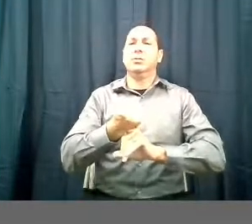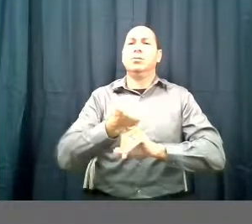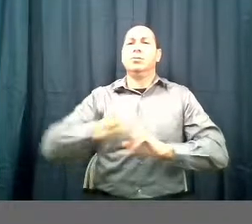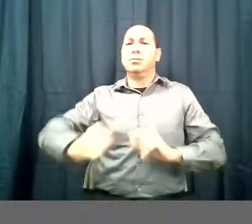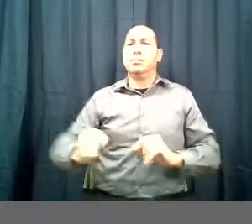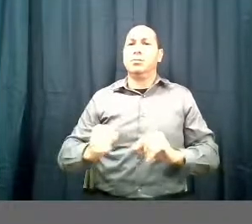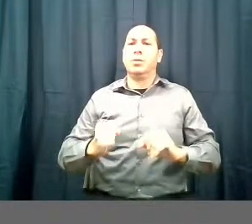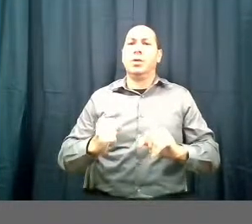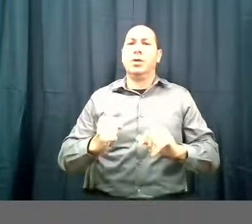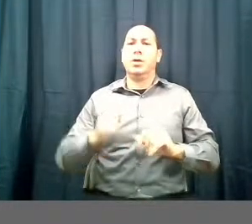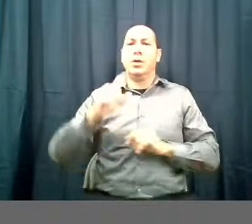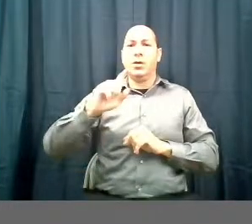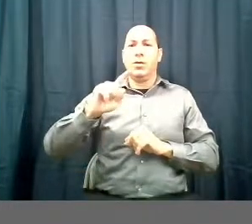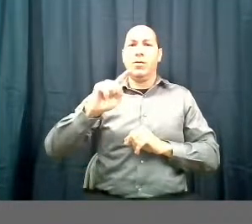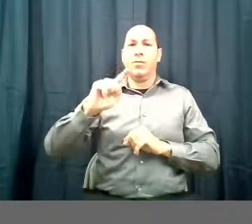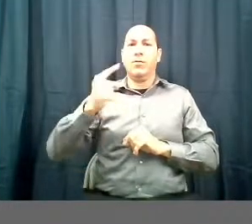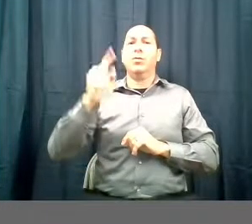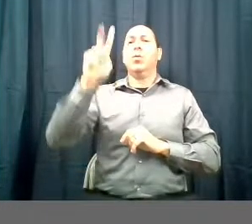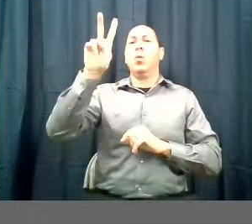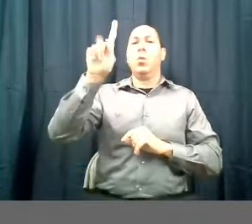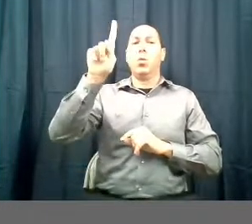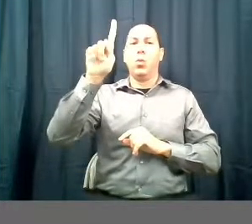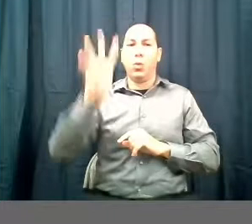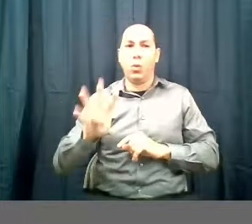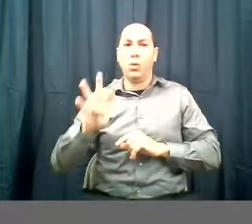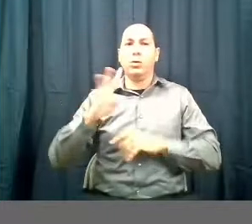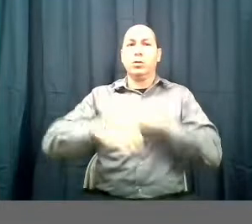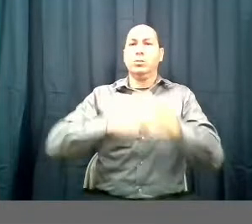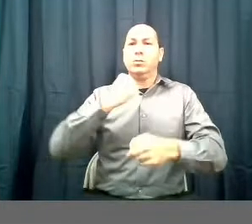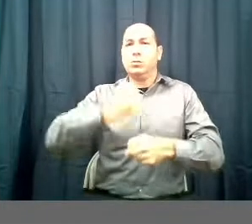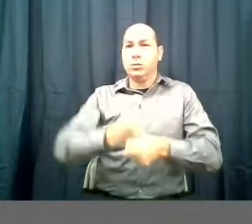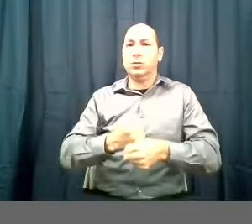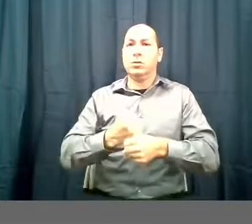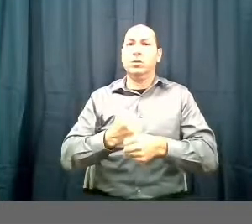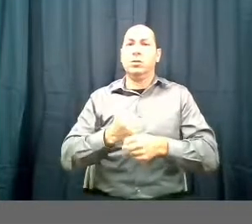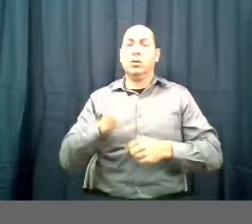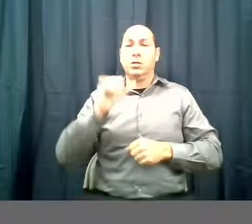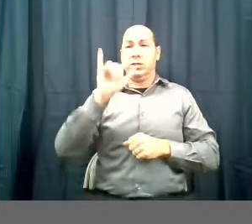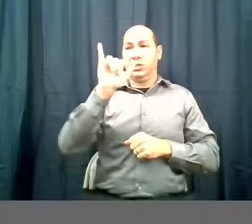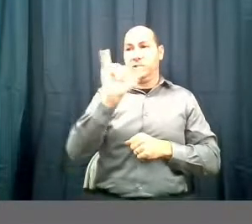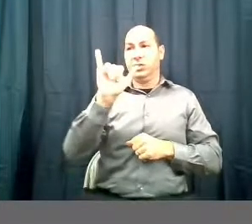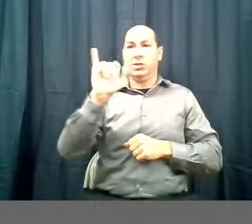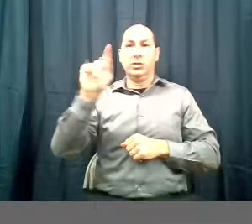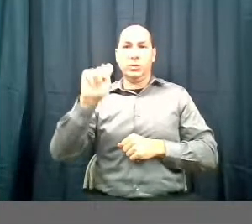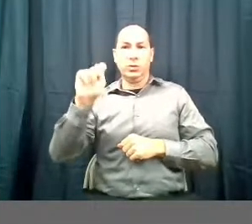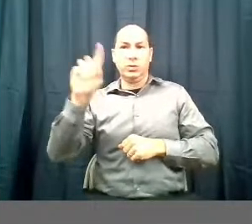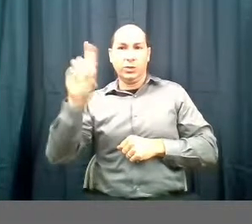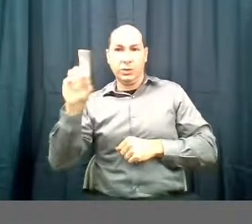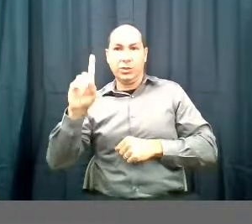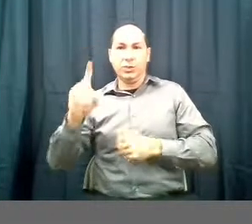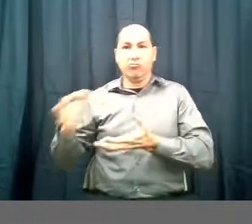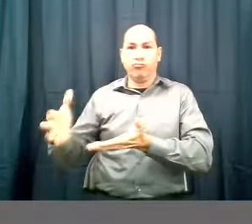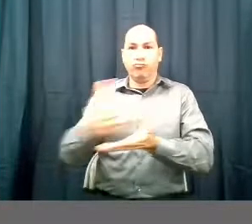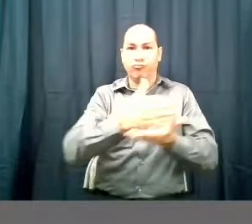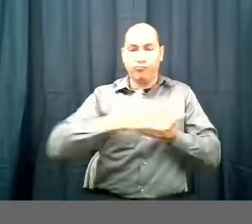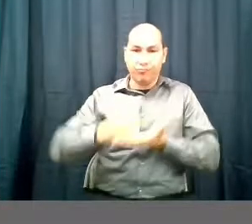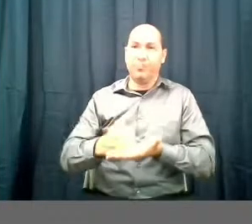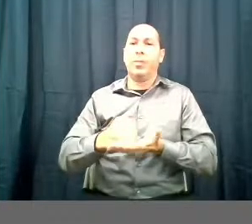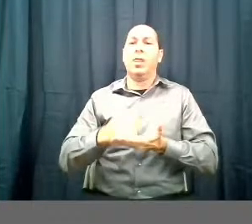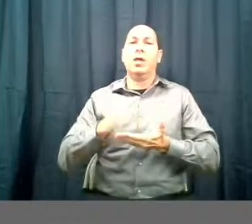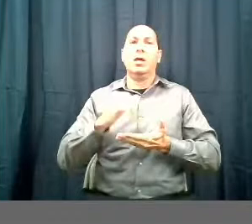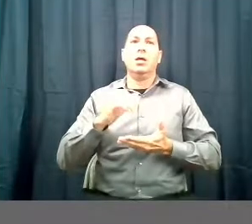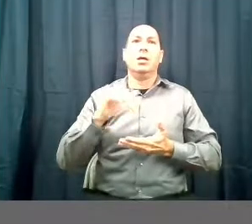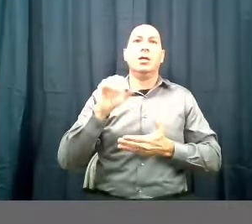quarter or year-to-date forecast to actual. Year-to-date collections are 17% above the revised